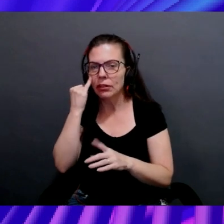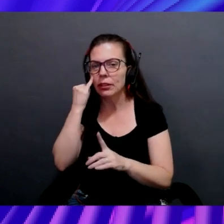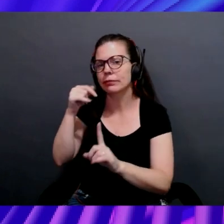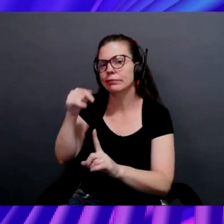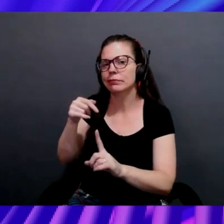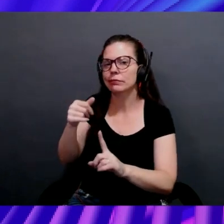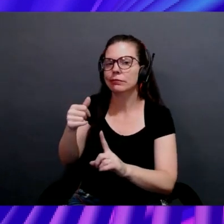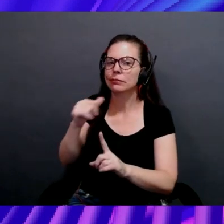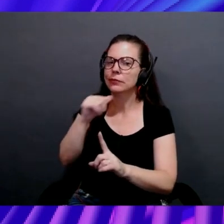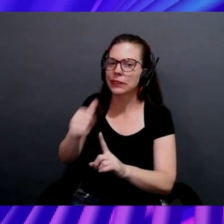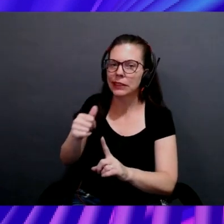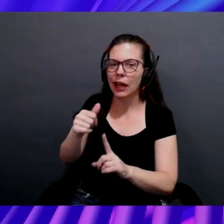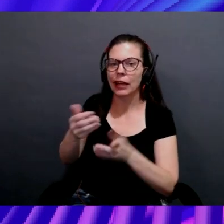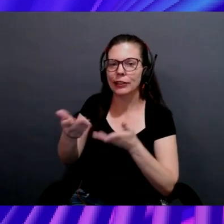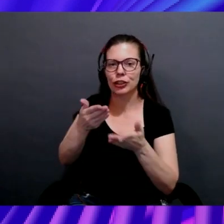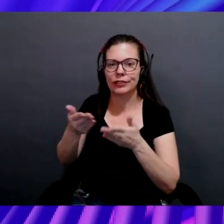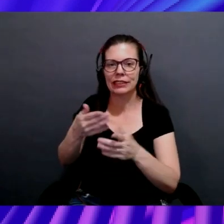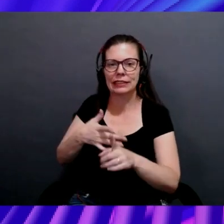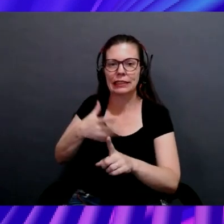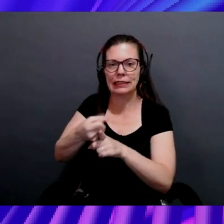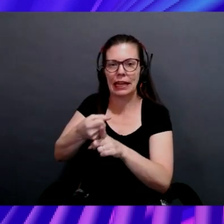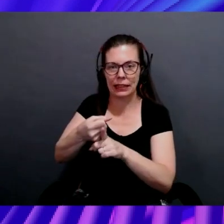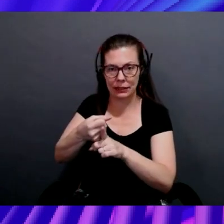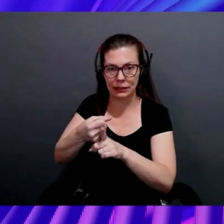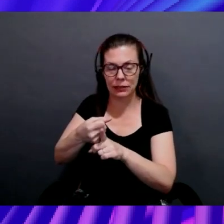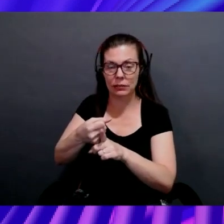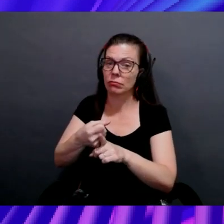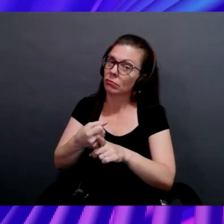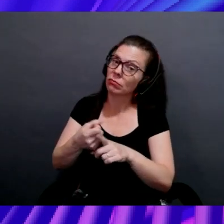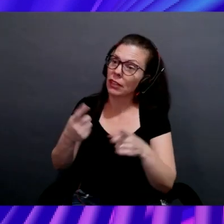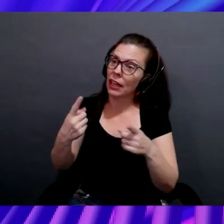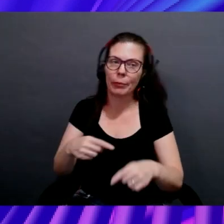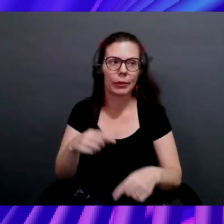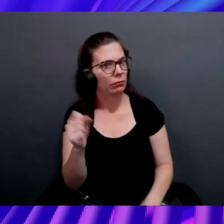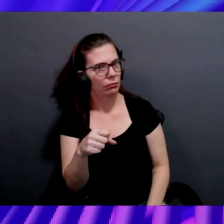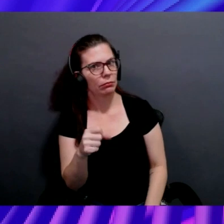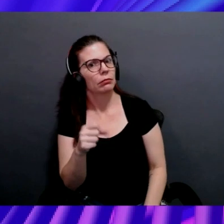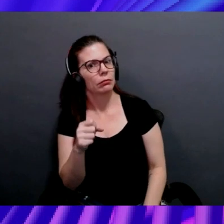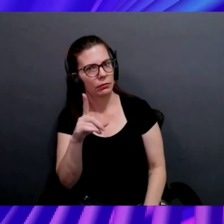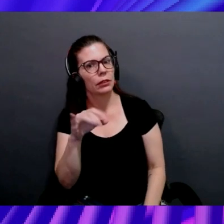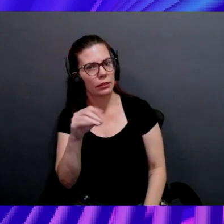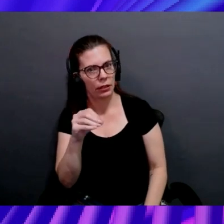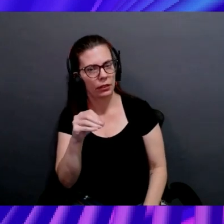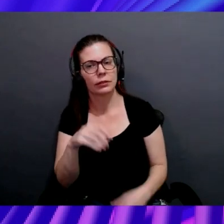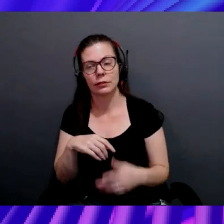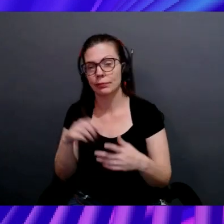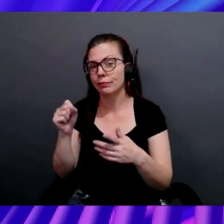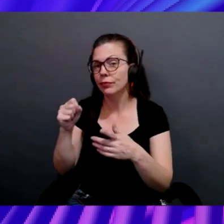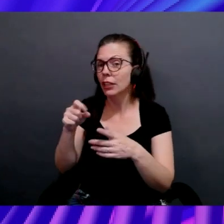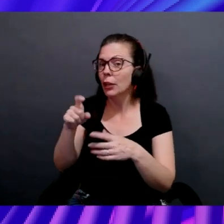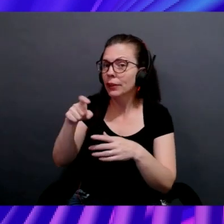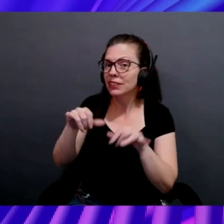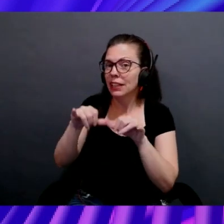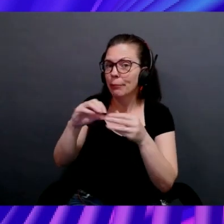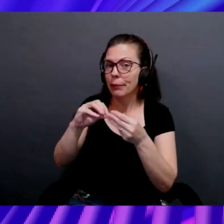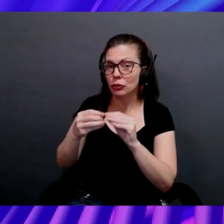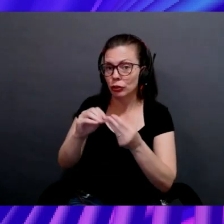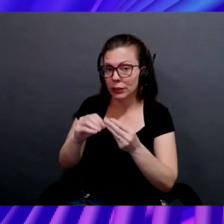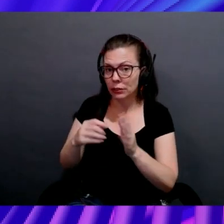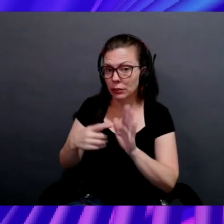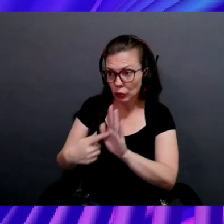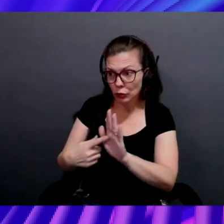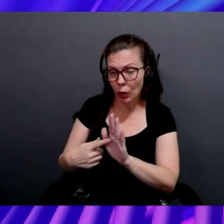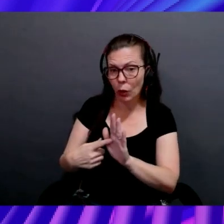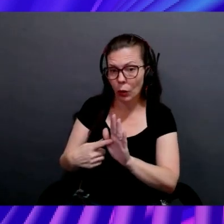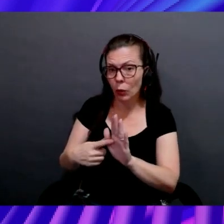service attack. It happens. It does. You need to have metrics around that to indicate that you